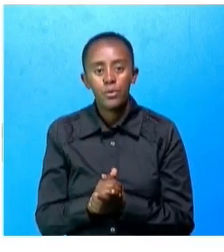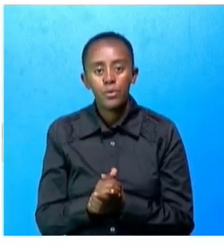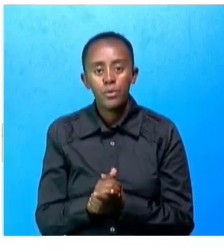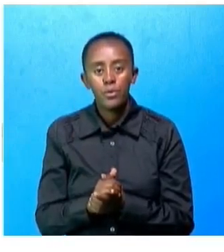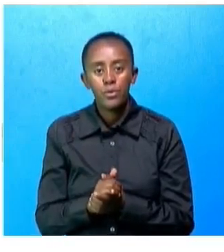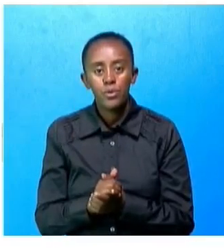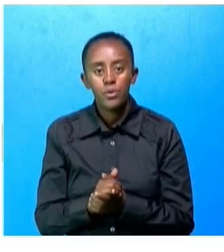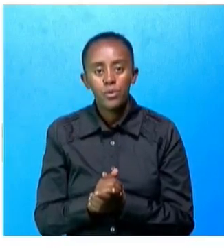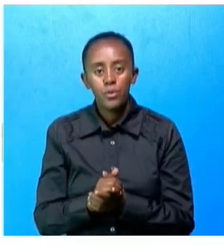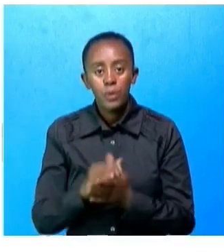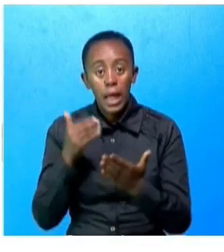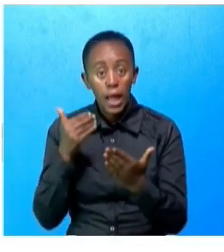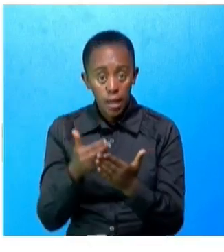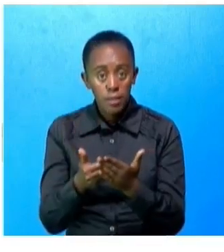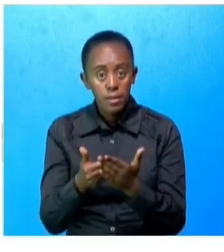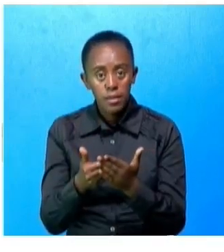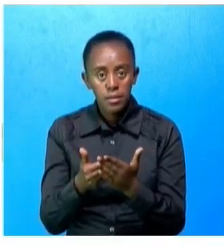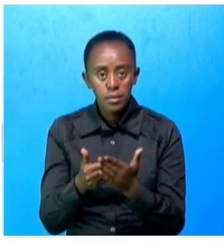get